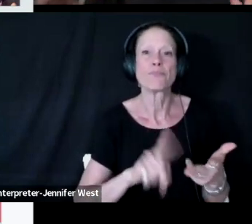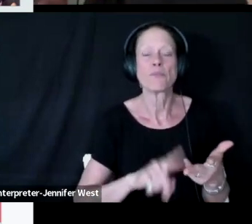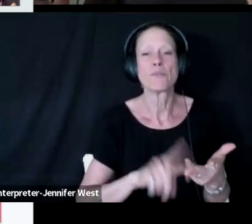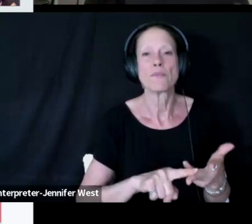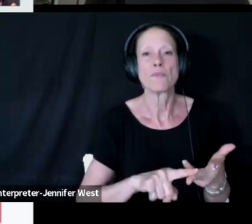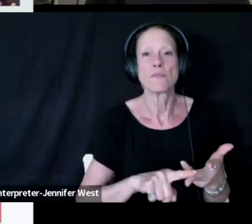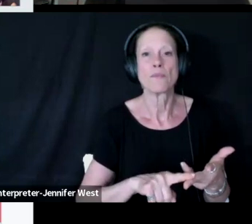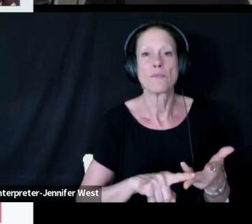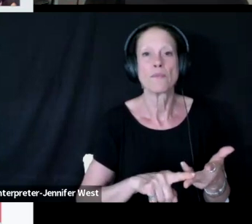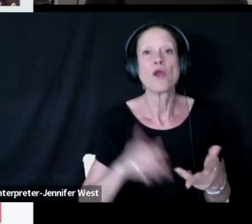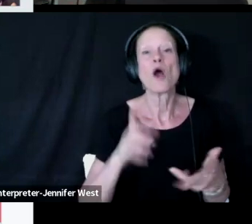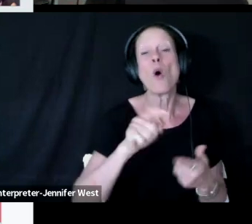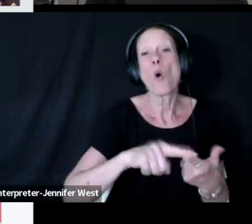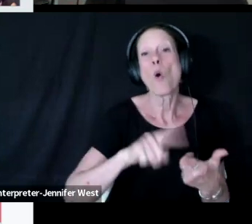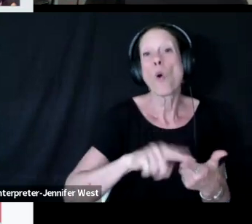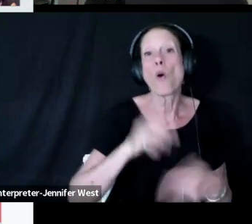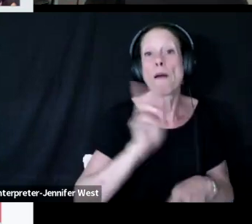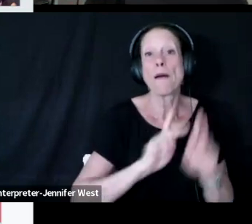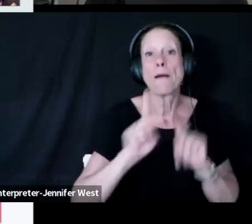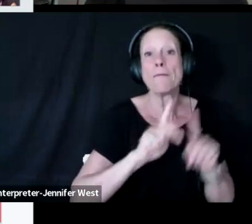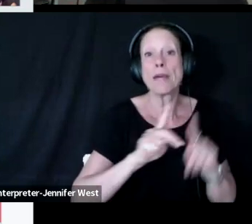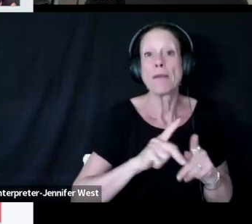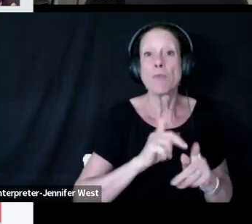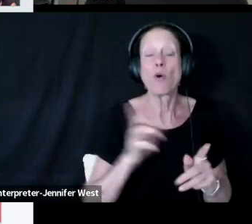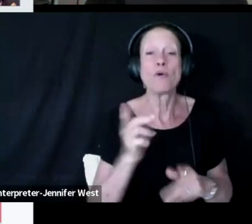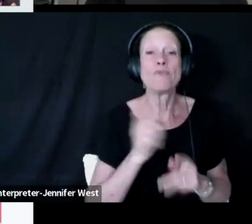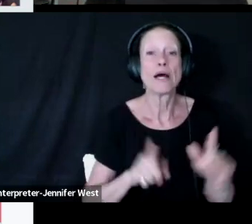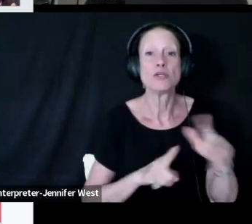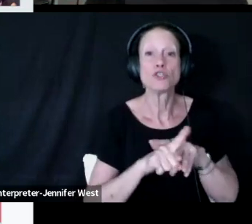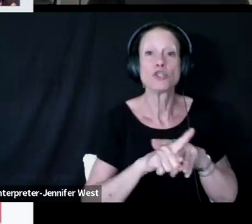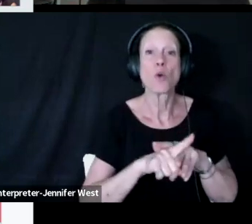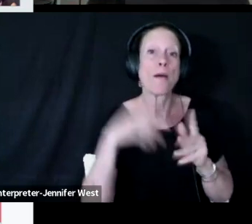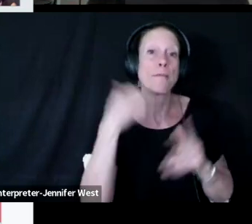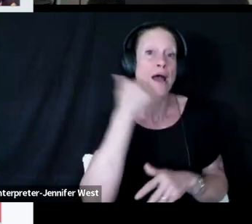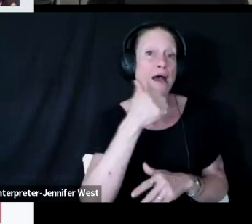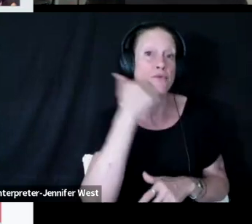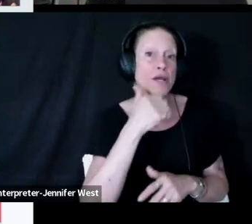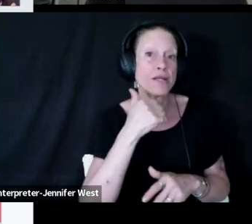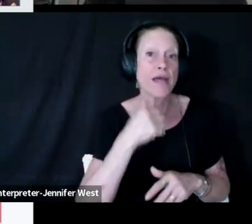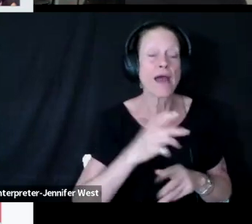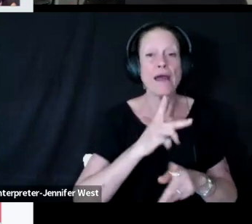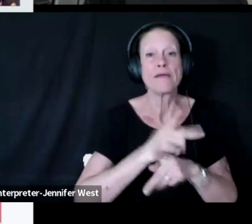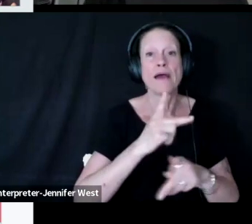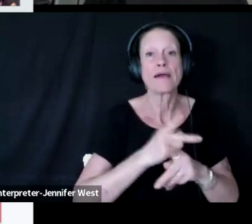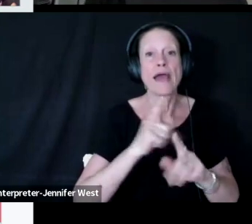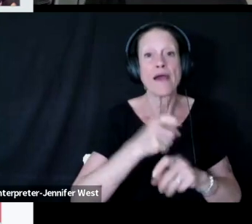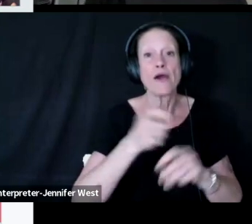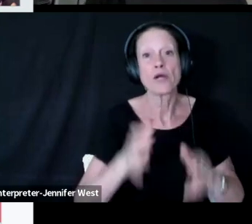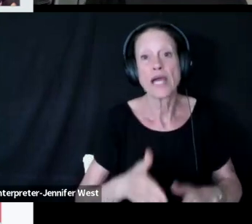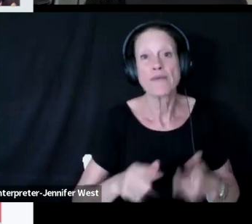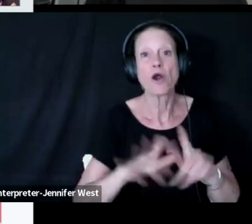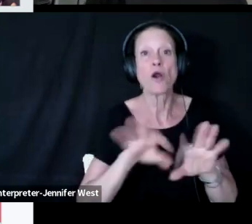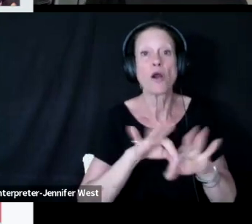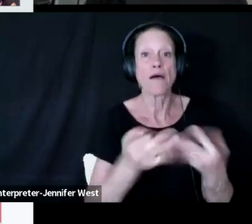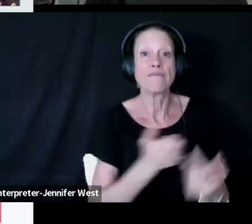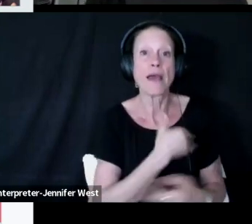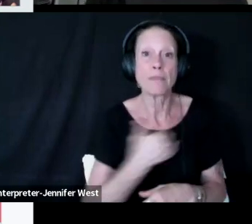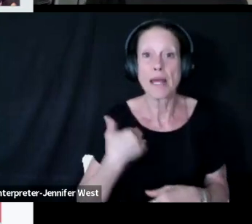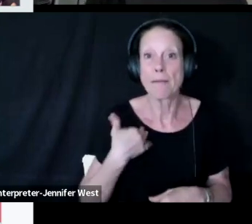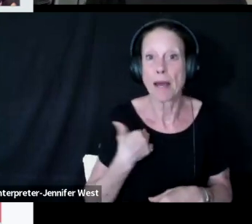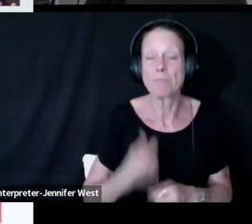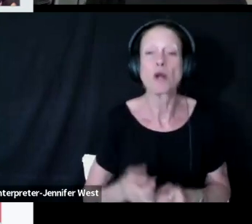for people that are in your loved one's life on a daily basis, a caregiver, a family member, maybe a